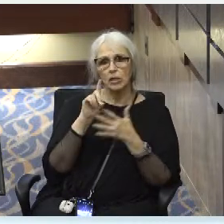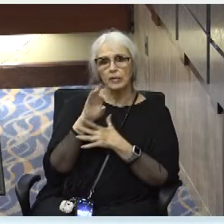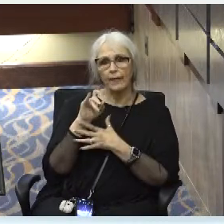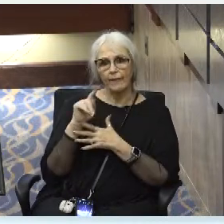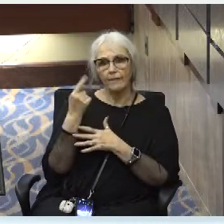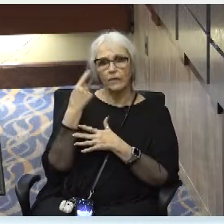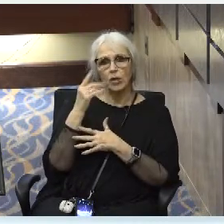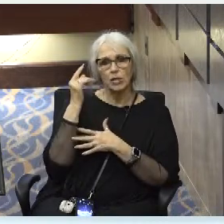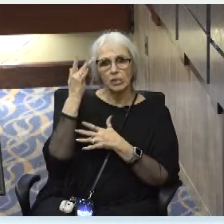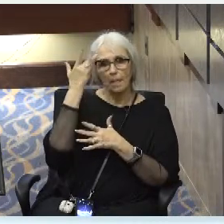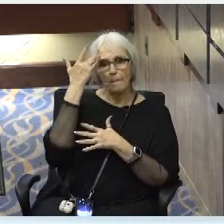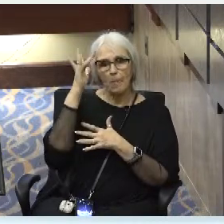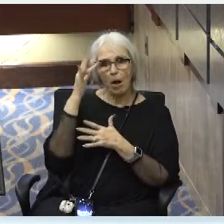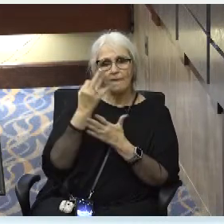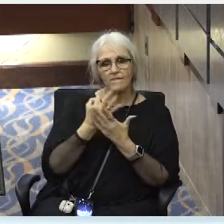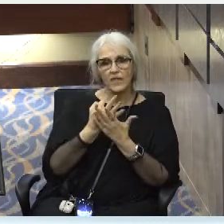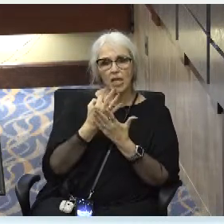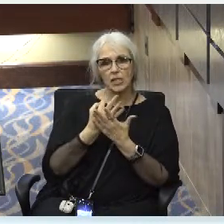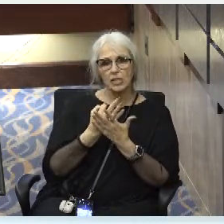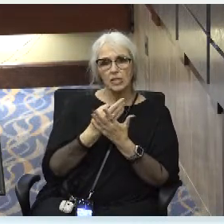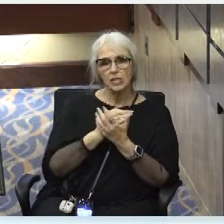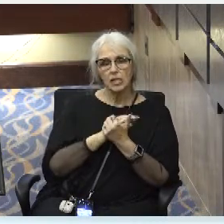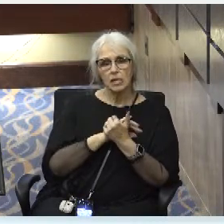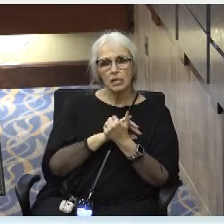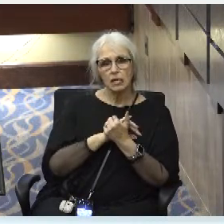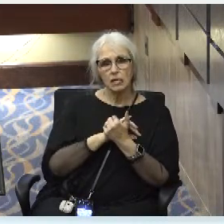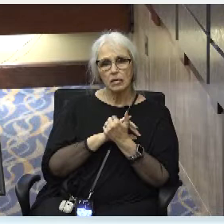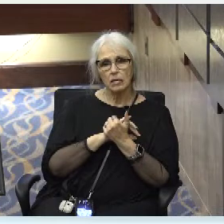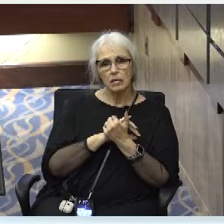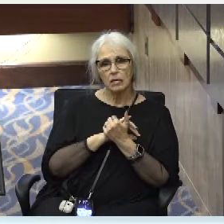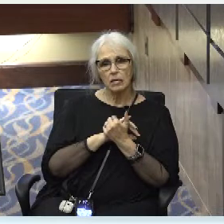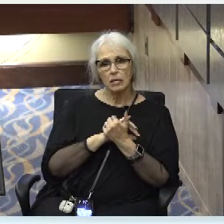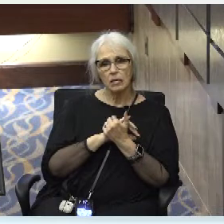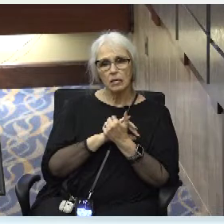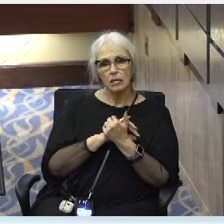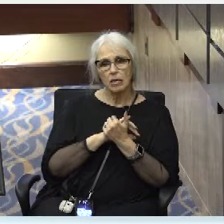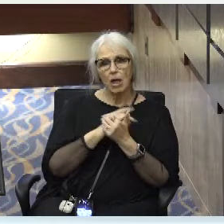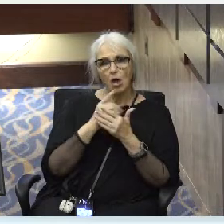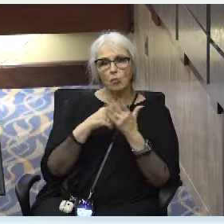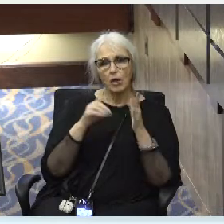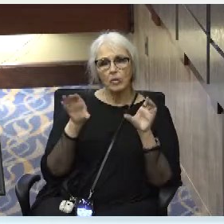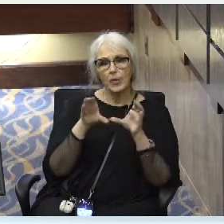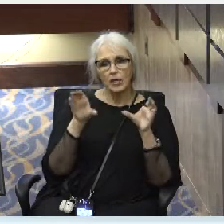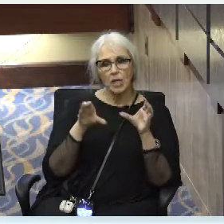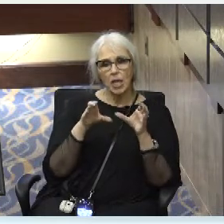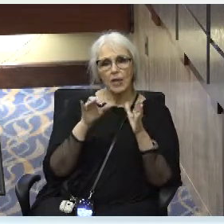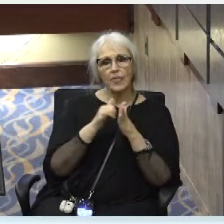funds. Still have a aspirational goal of being done that Friday.